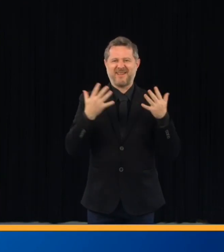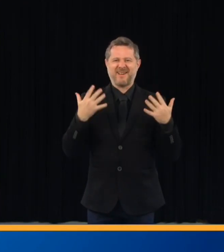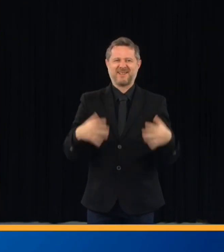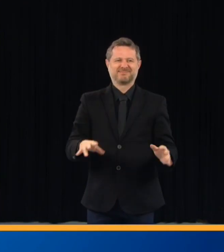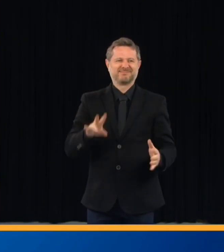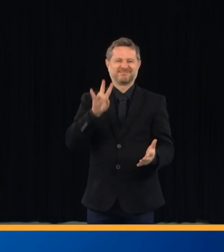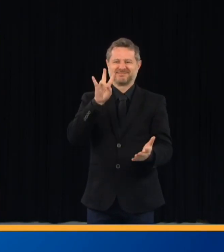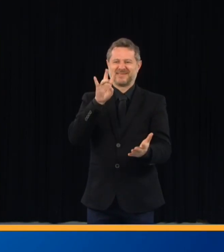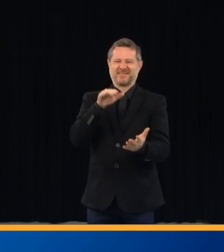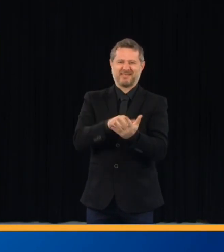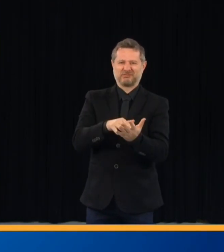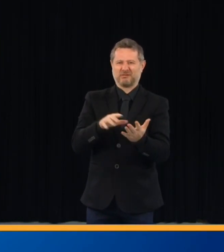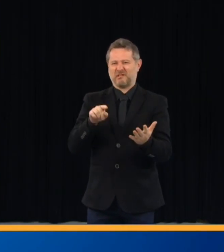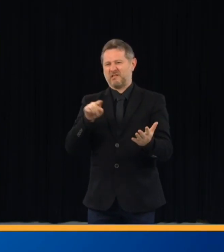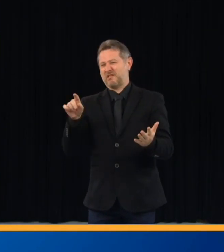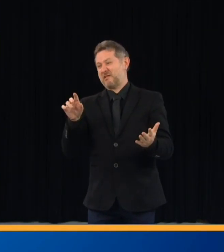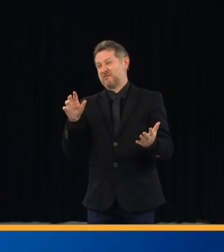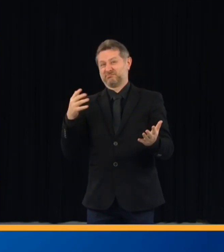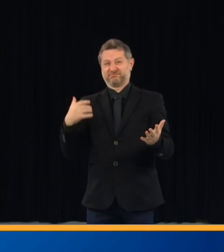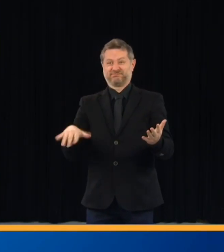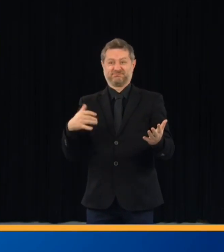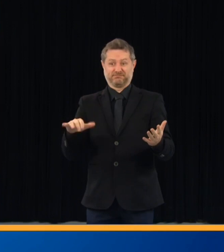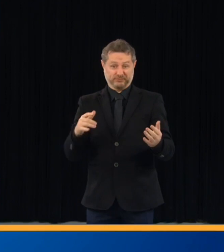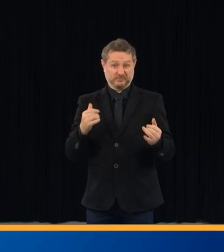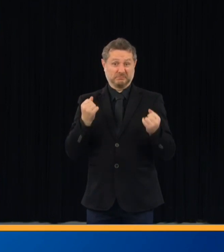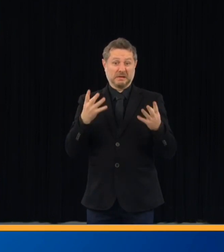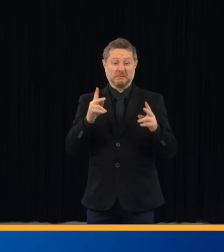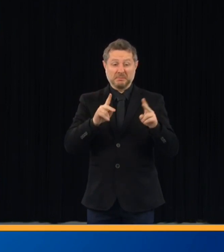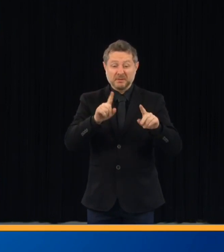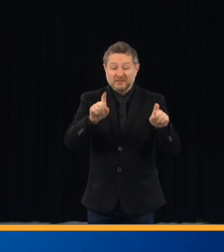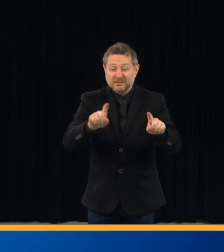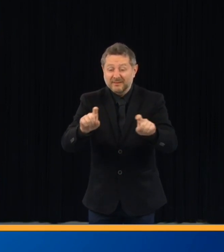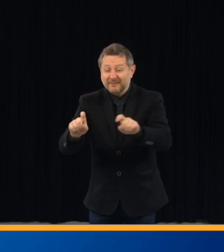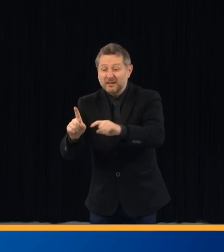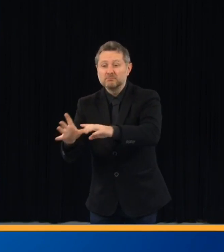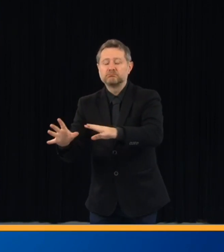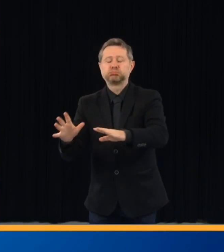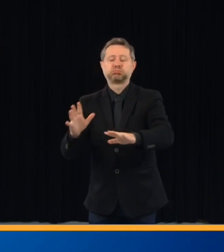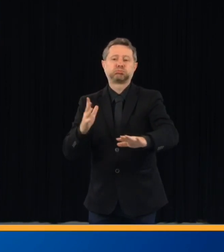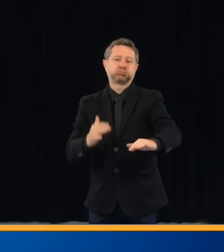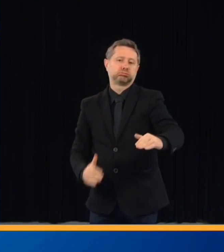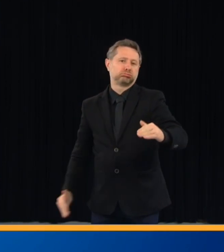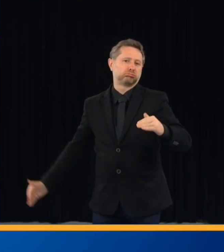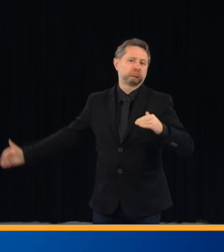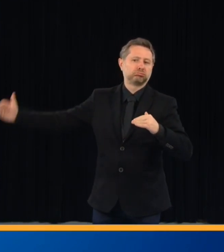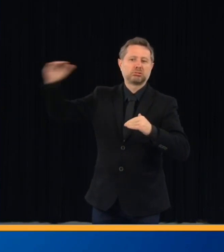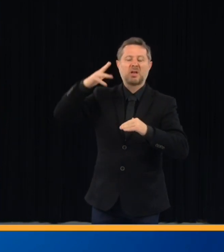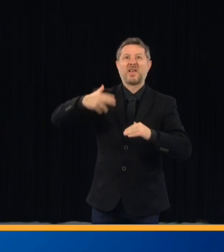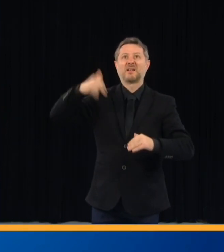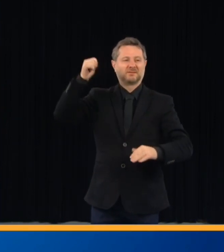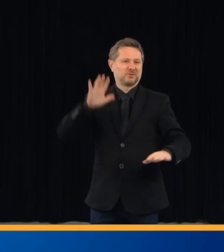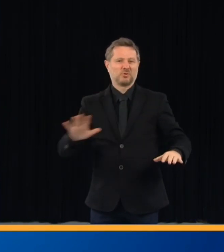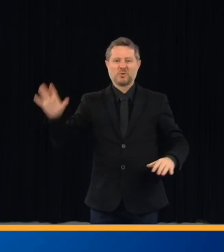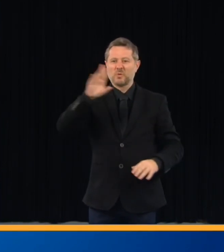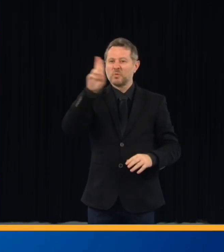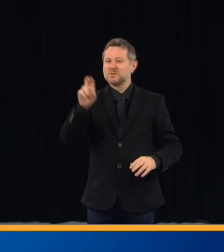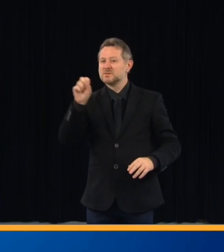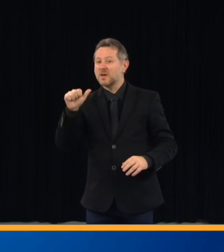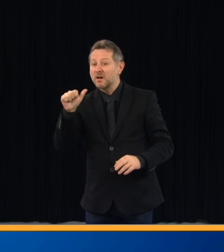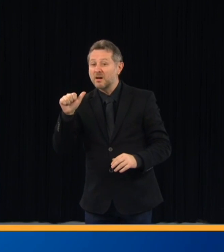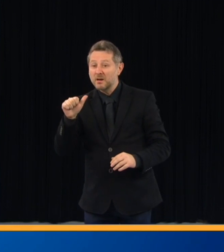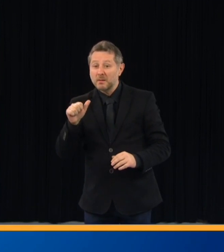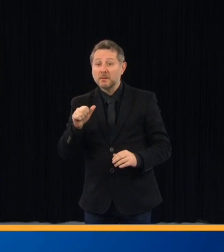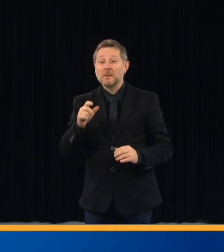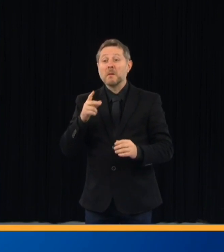The number of people tested, again, is the highest rate in the country. and per capita higher than China, per capita higher